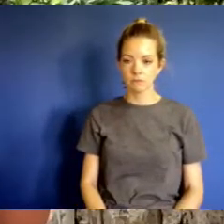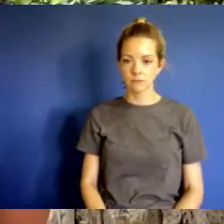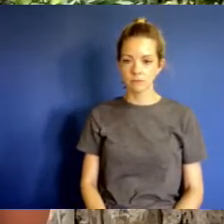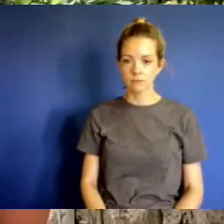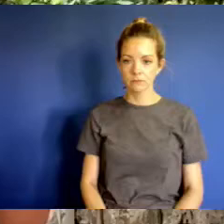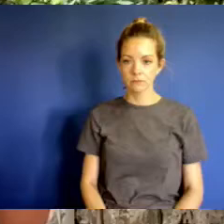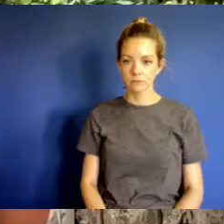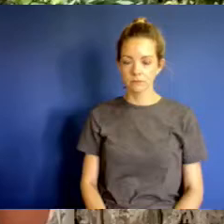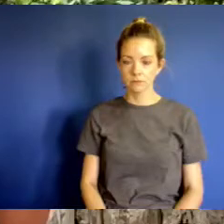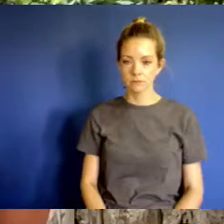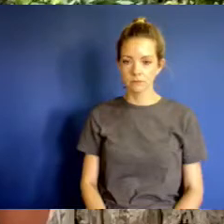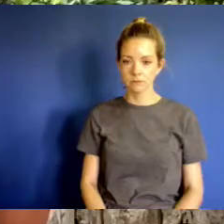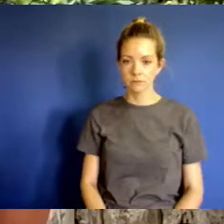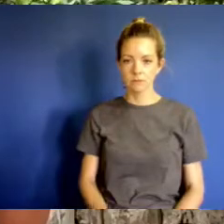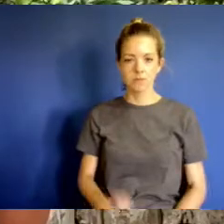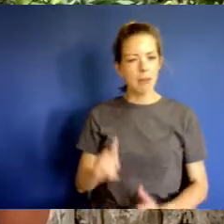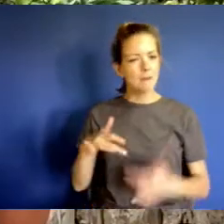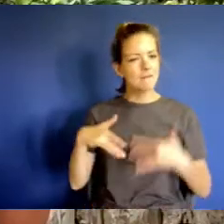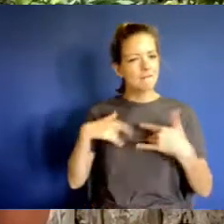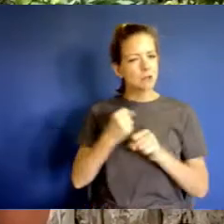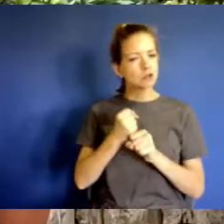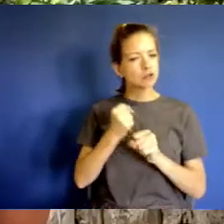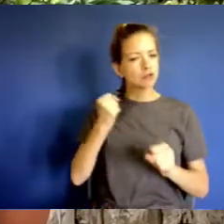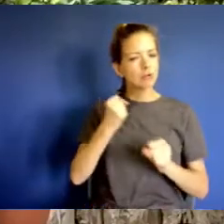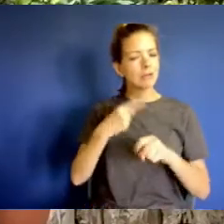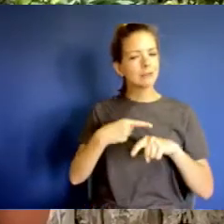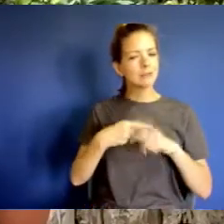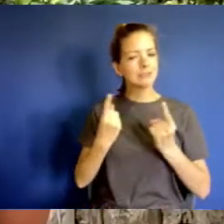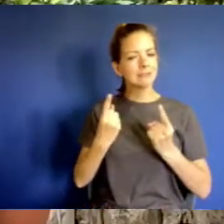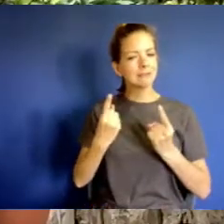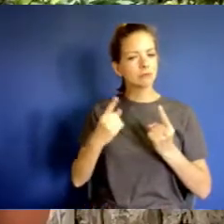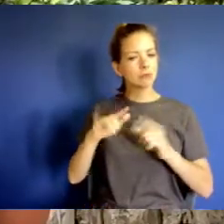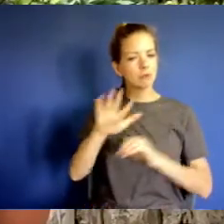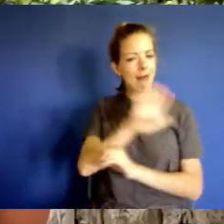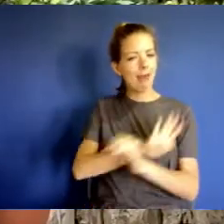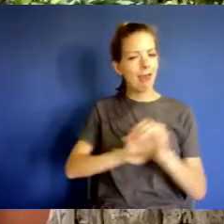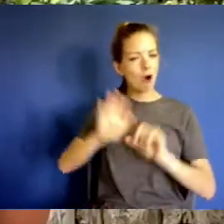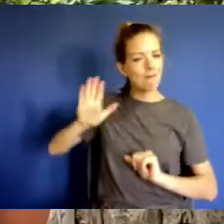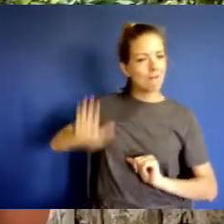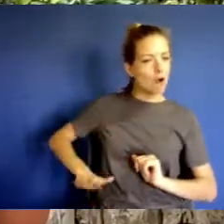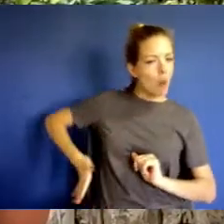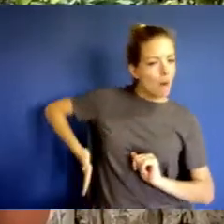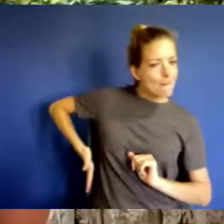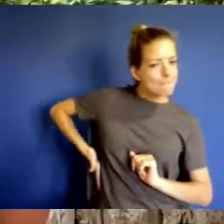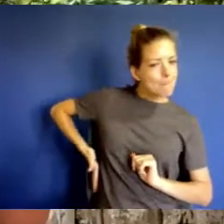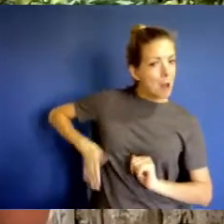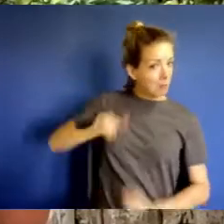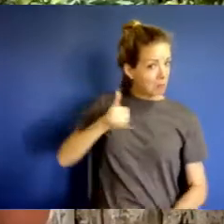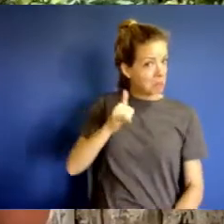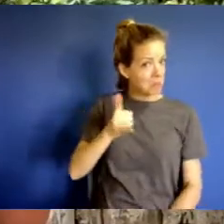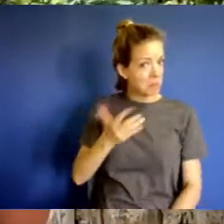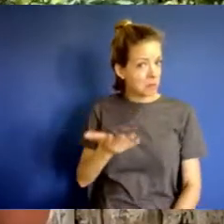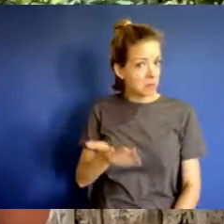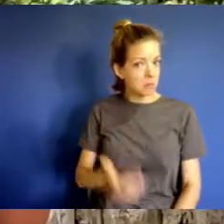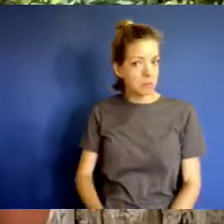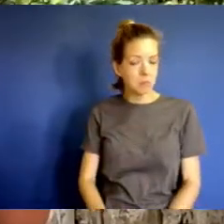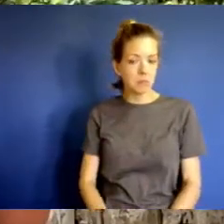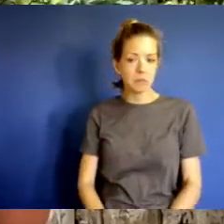Let's have the stretch. And you just feel that stretch maybe in a different part of the lower back.